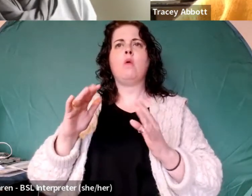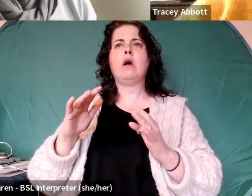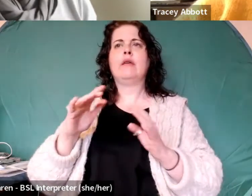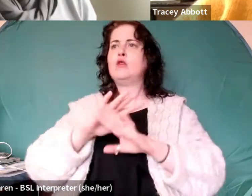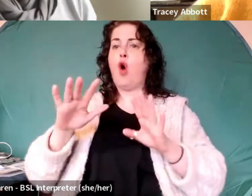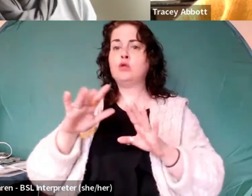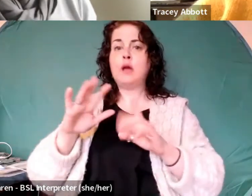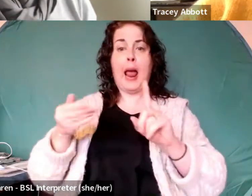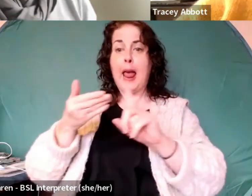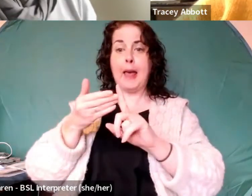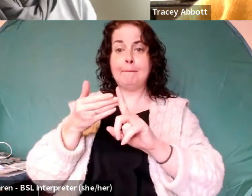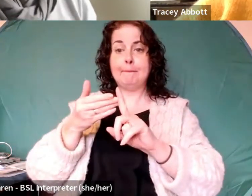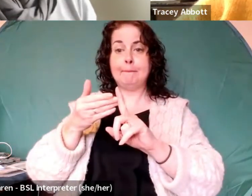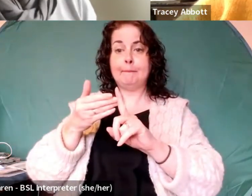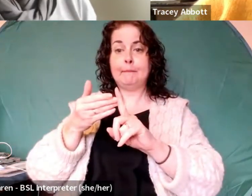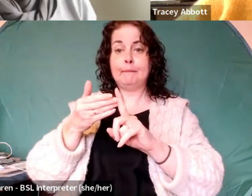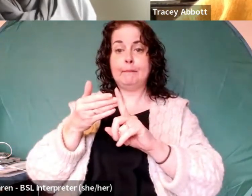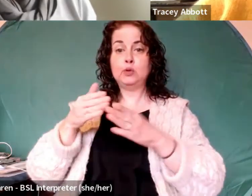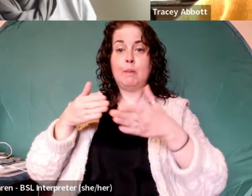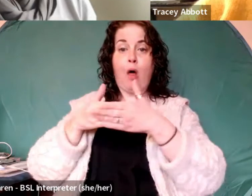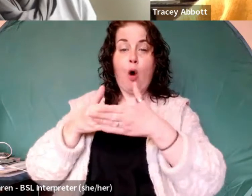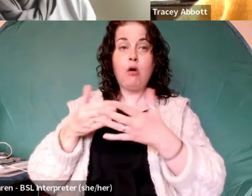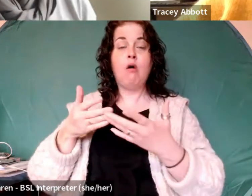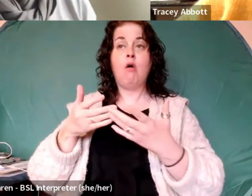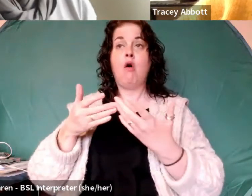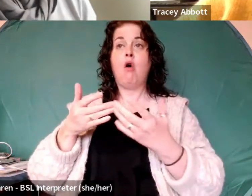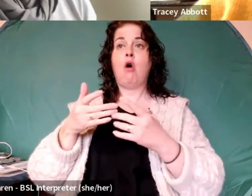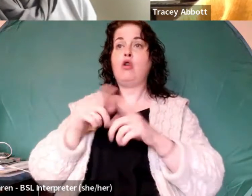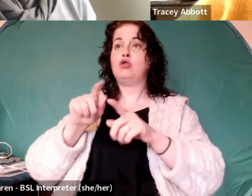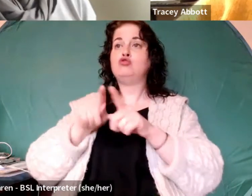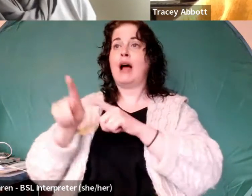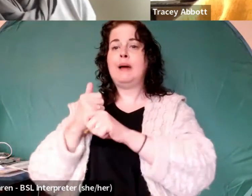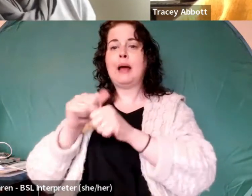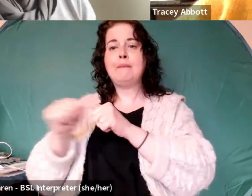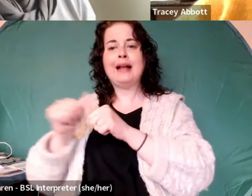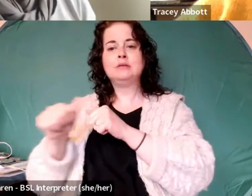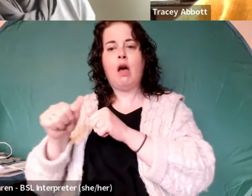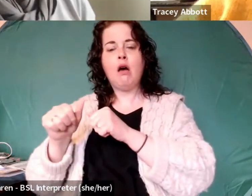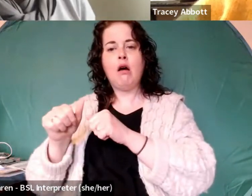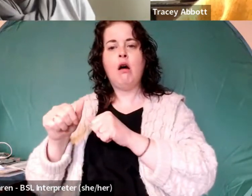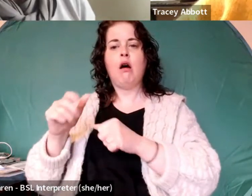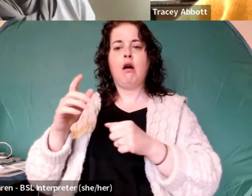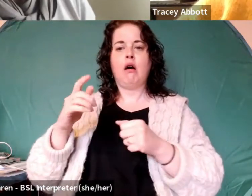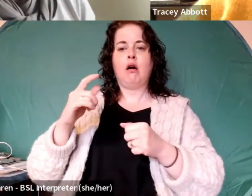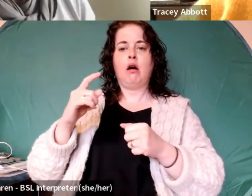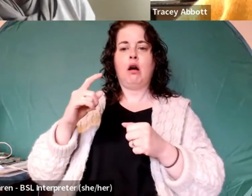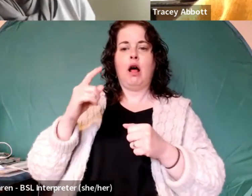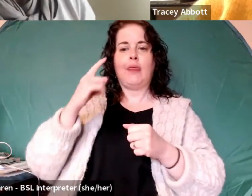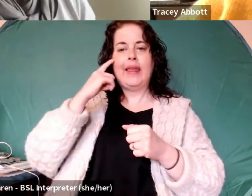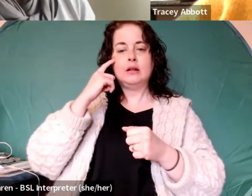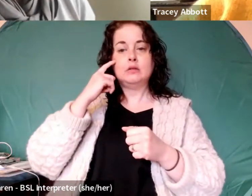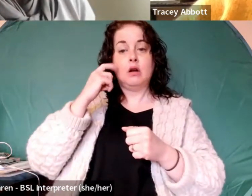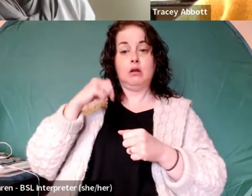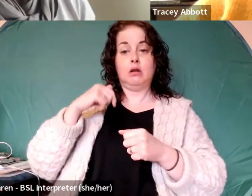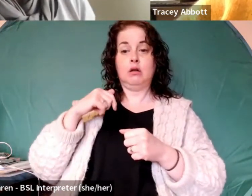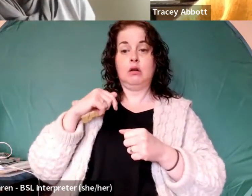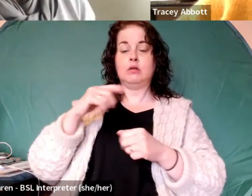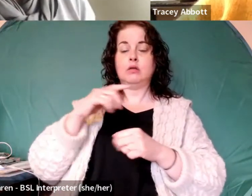deliberately doing things or not trying to make it better. But sometimes I think it's just going back to that lived experience, not